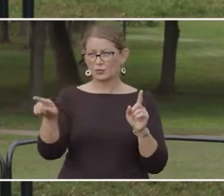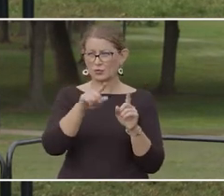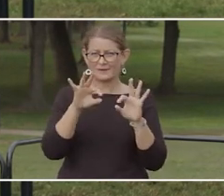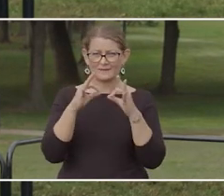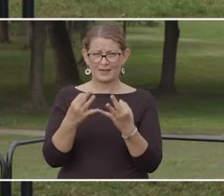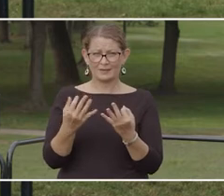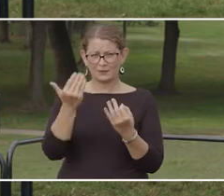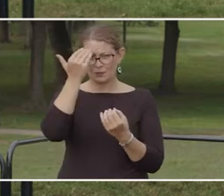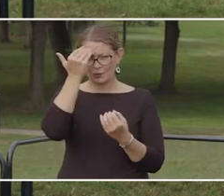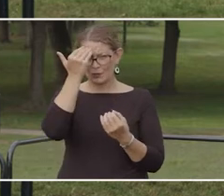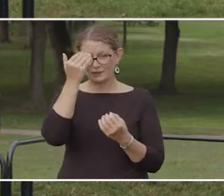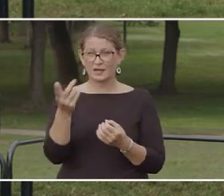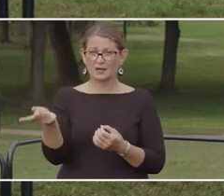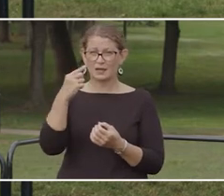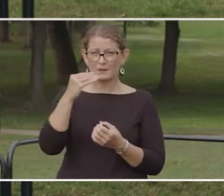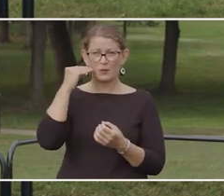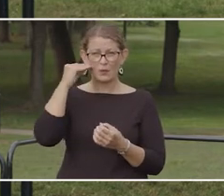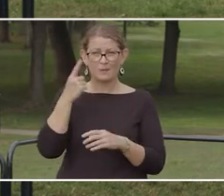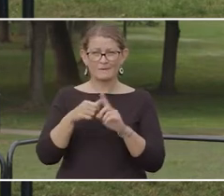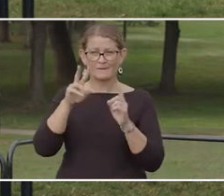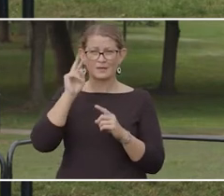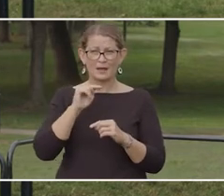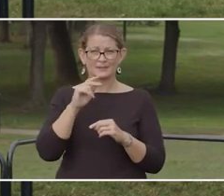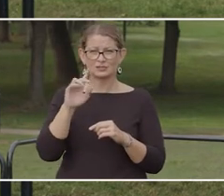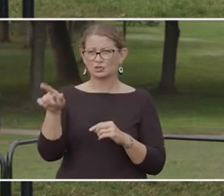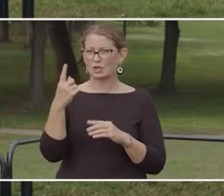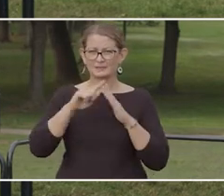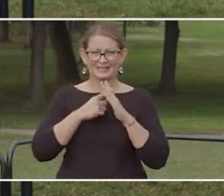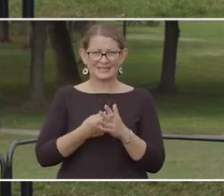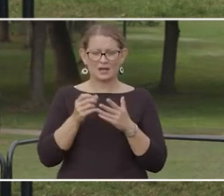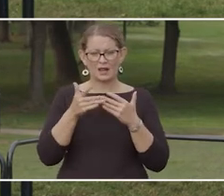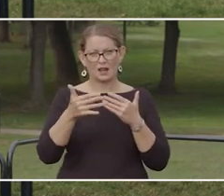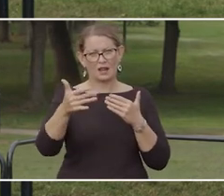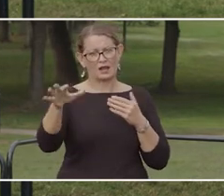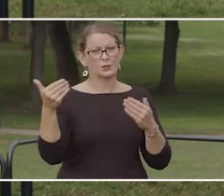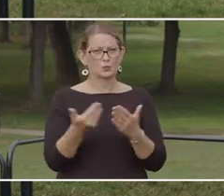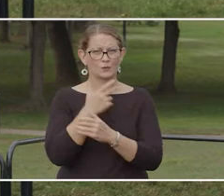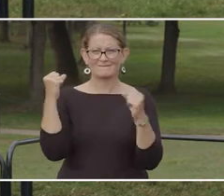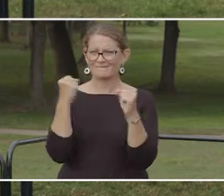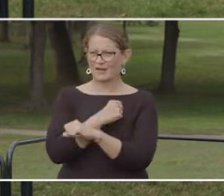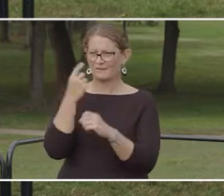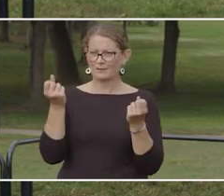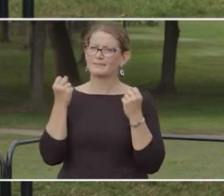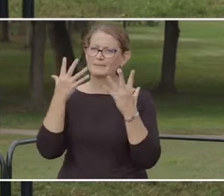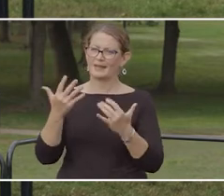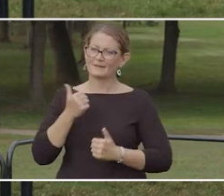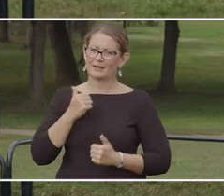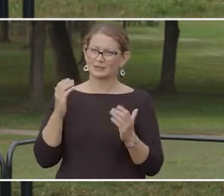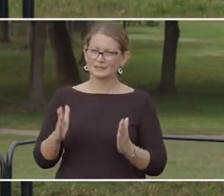know, coming home from Vietnam was just the beginning of a whole new fight for so many of our Vietnam